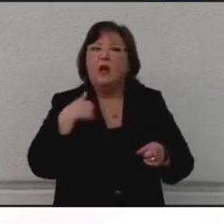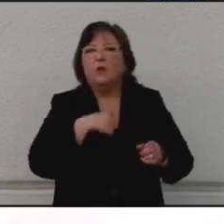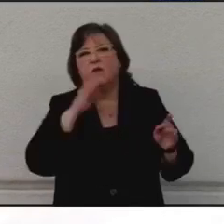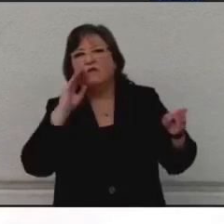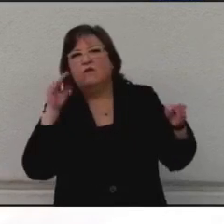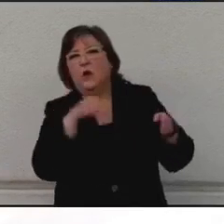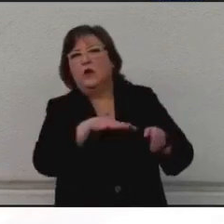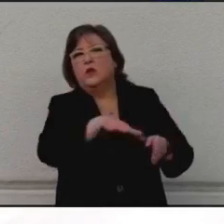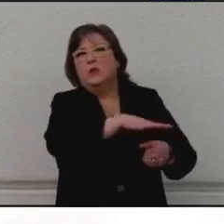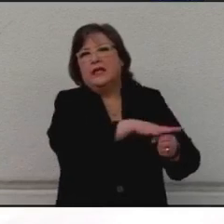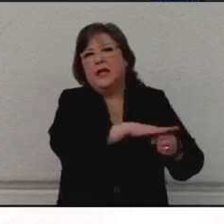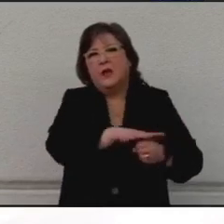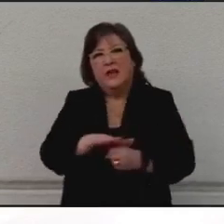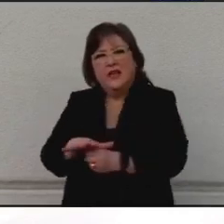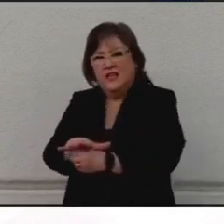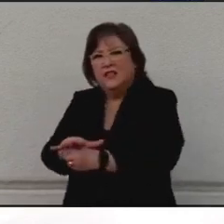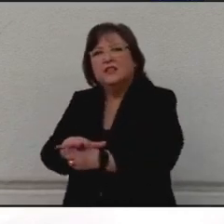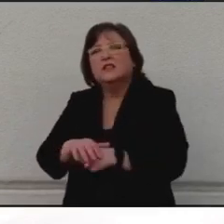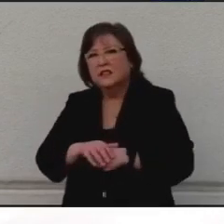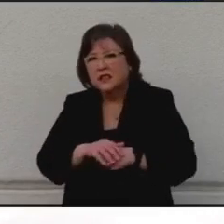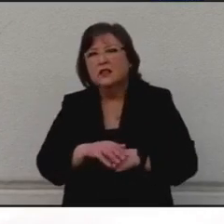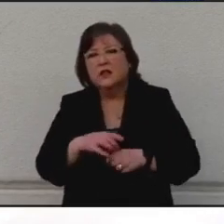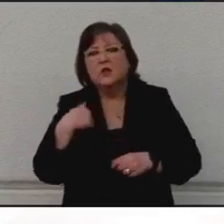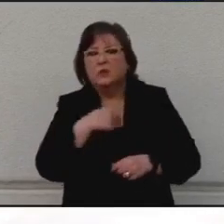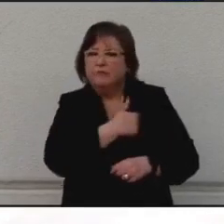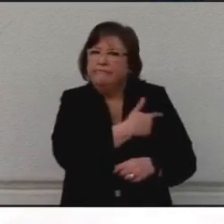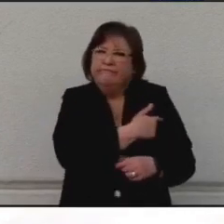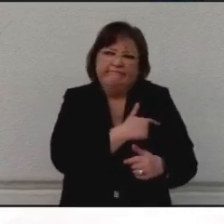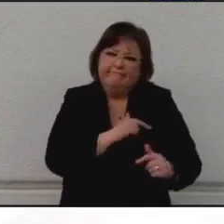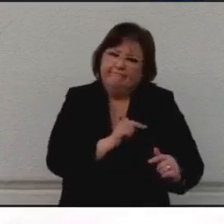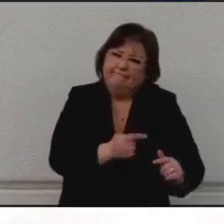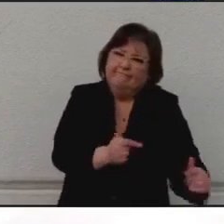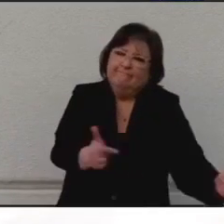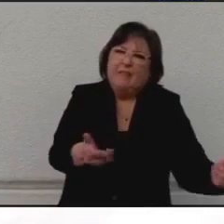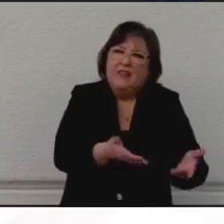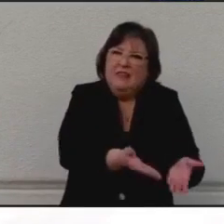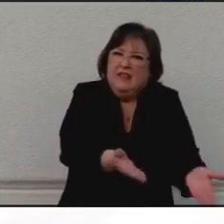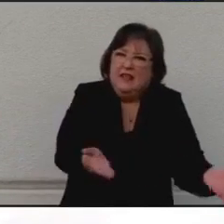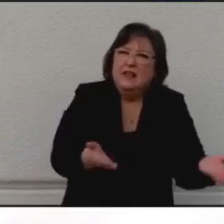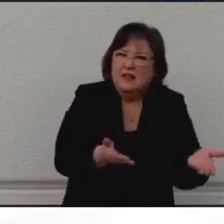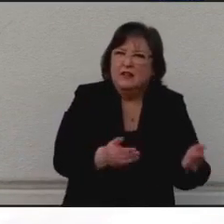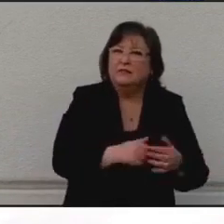ABC, final question. I wanted to follow up on 2 points that you kind of brought up.